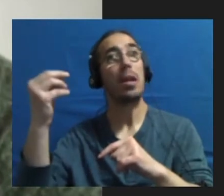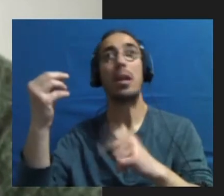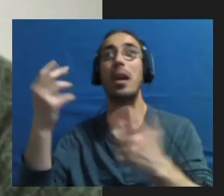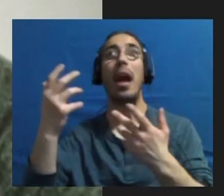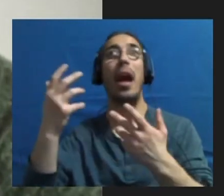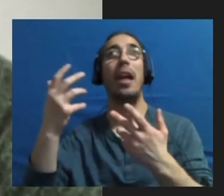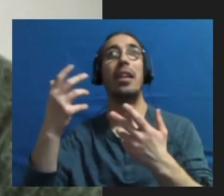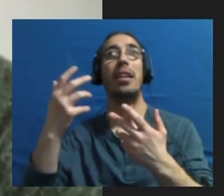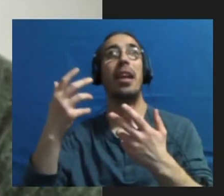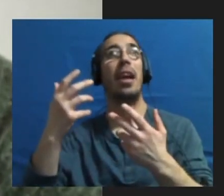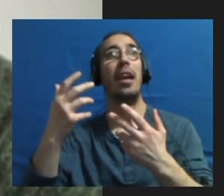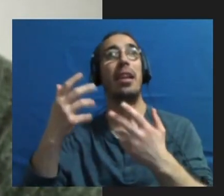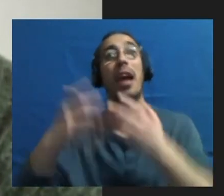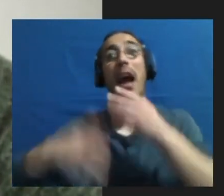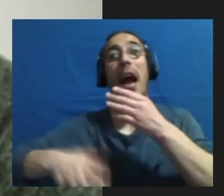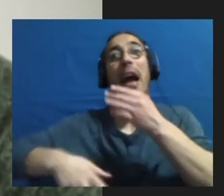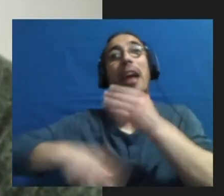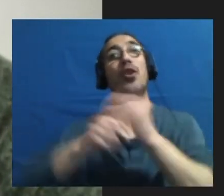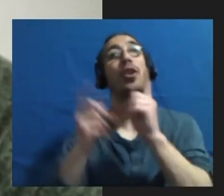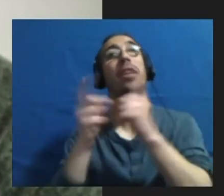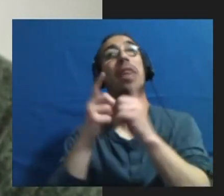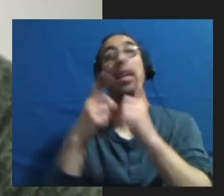and